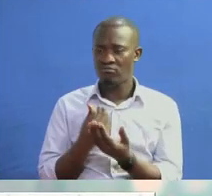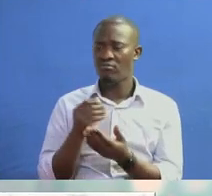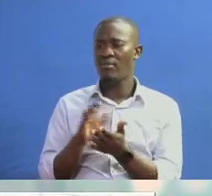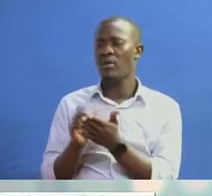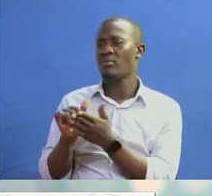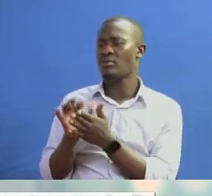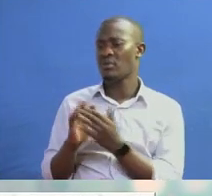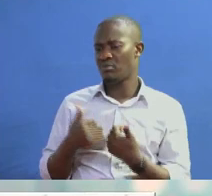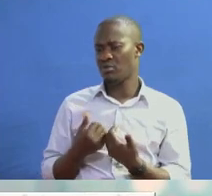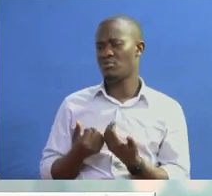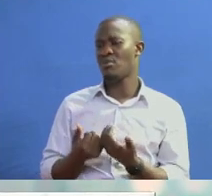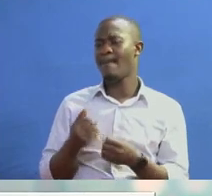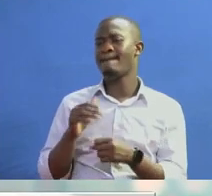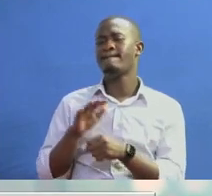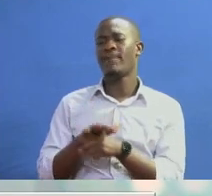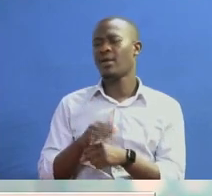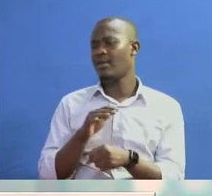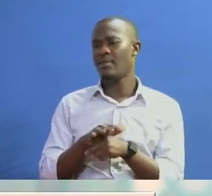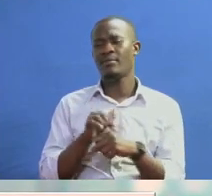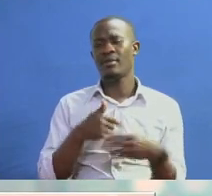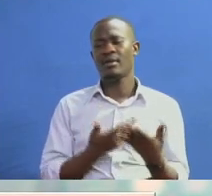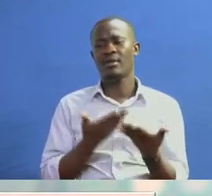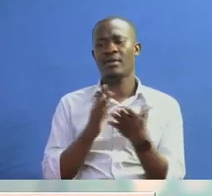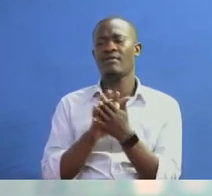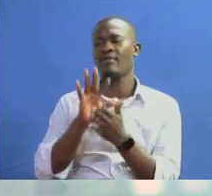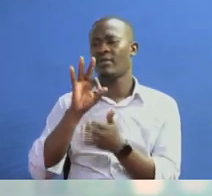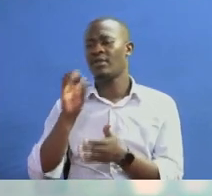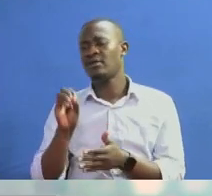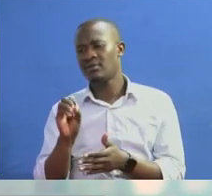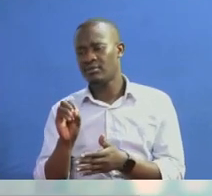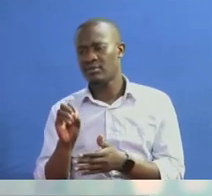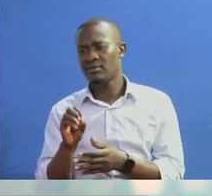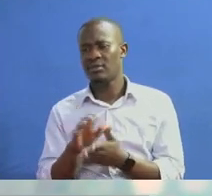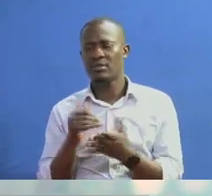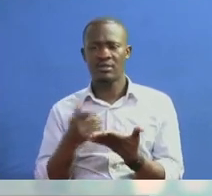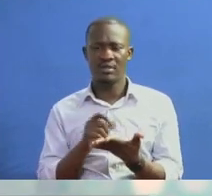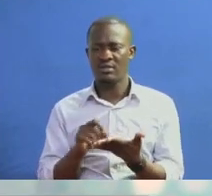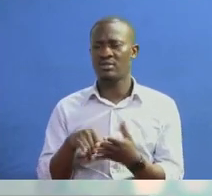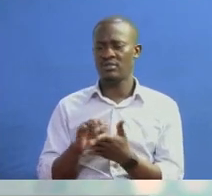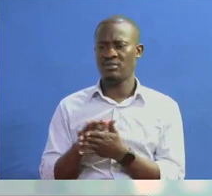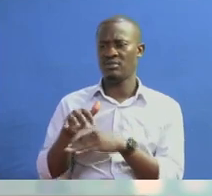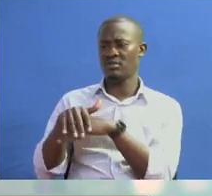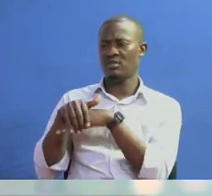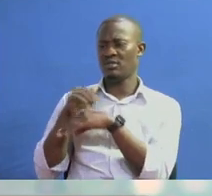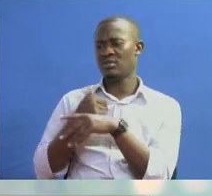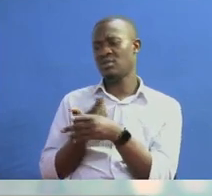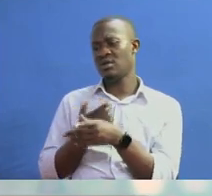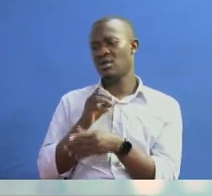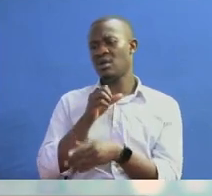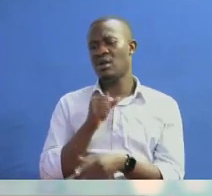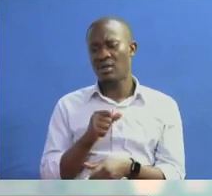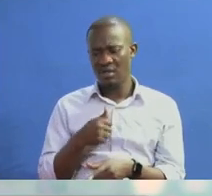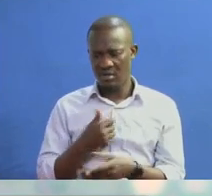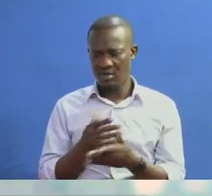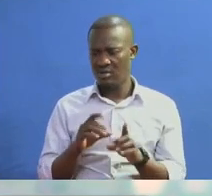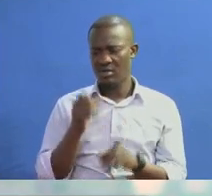can multiply it to give me 20 sacks of maize, because these things are written in English. Our parents, our grandparents who are doing farming mm-hmm.